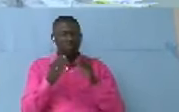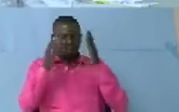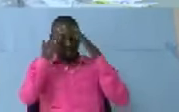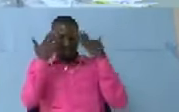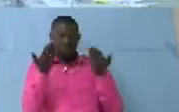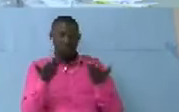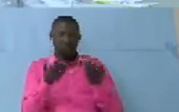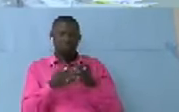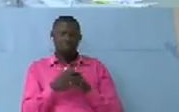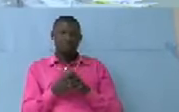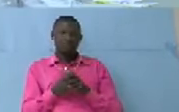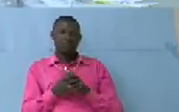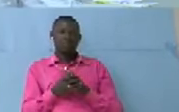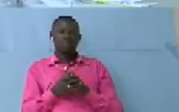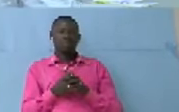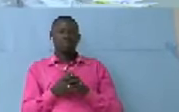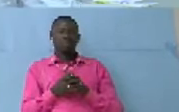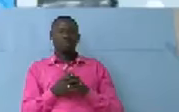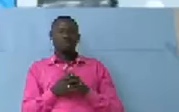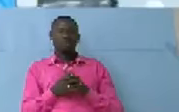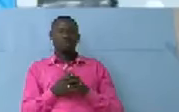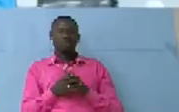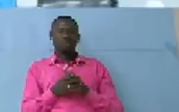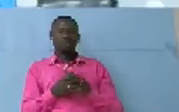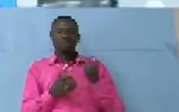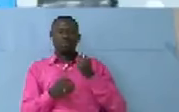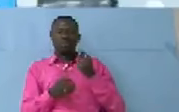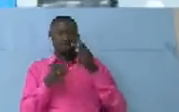I cannot say that. Because Najala came tomorrow.